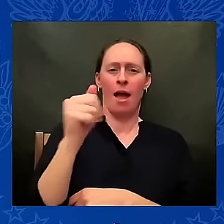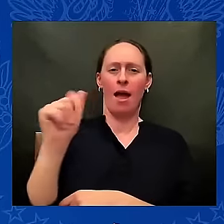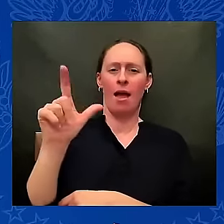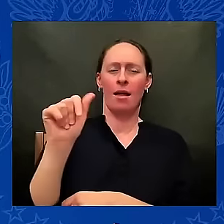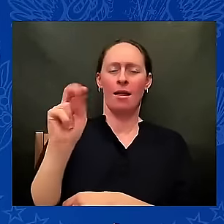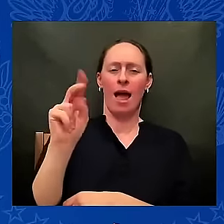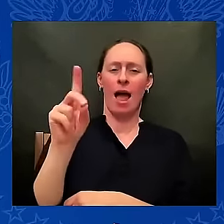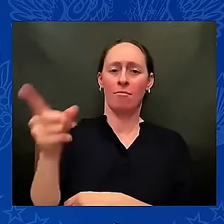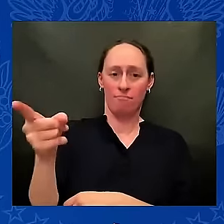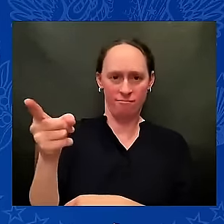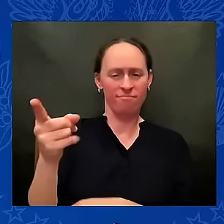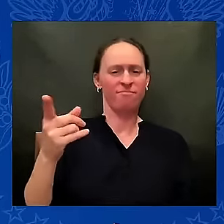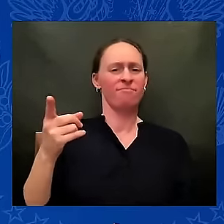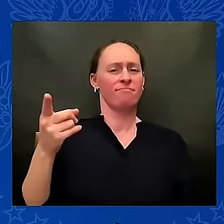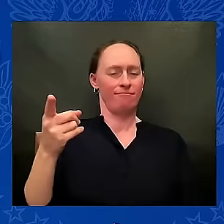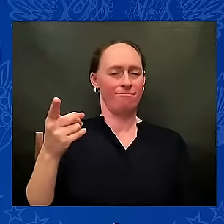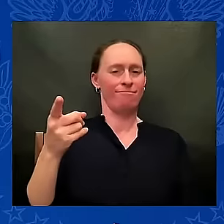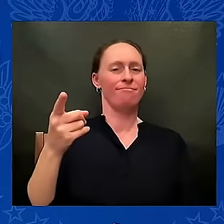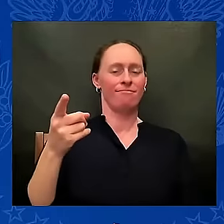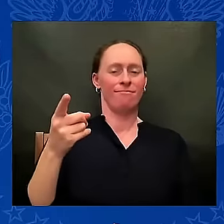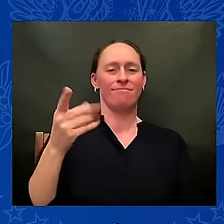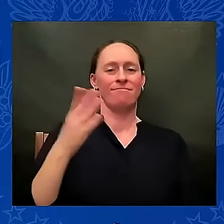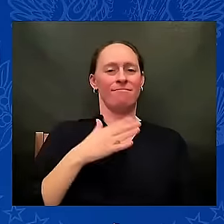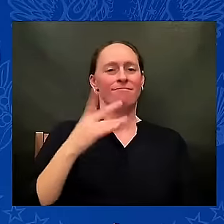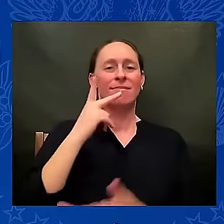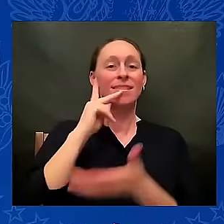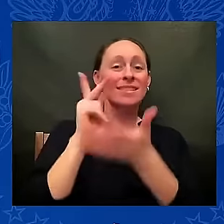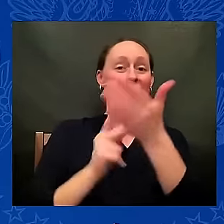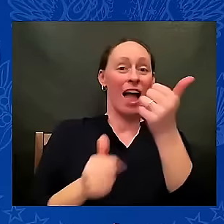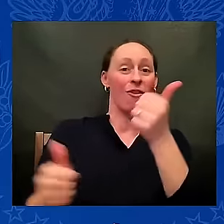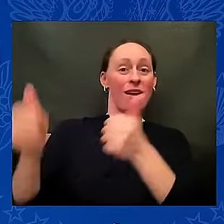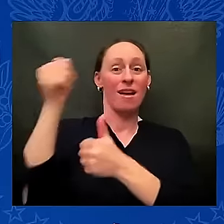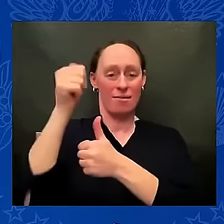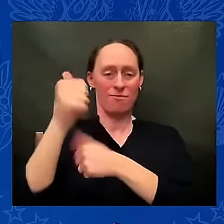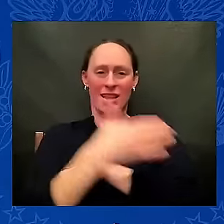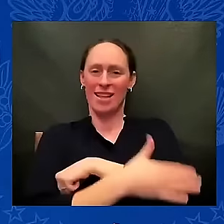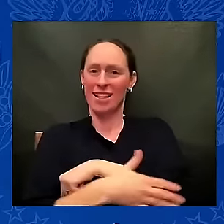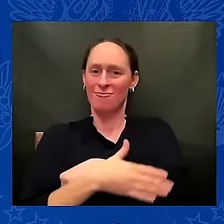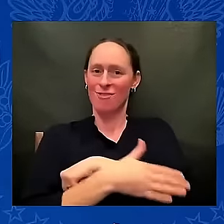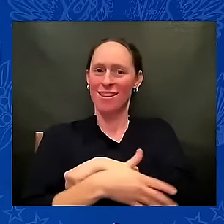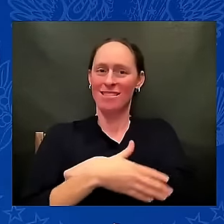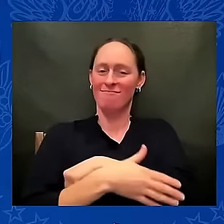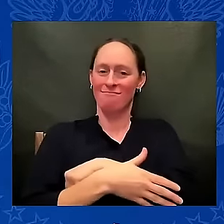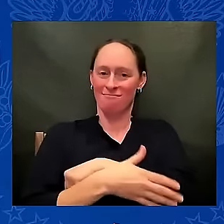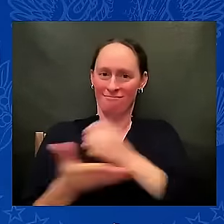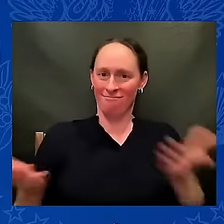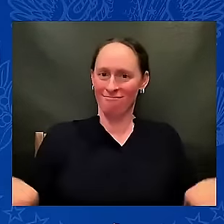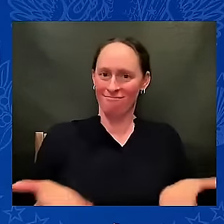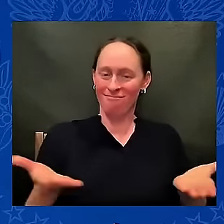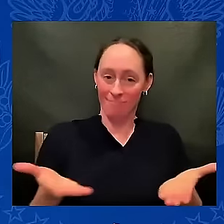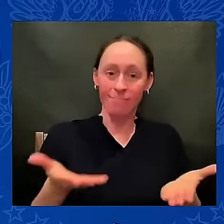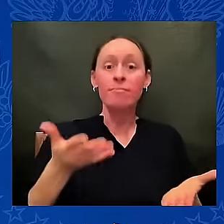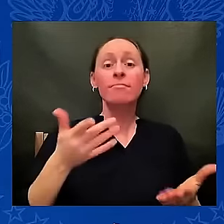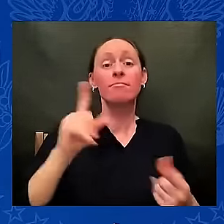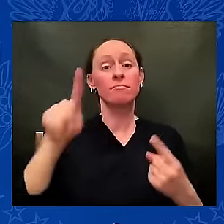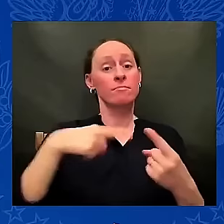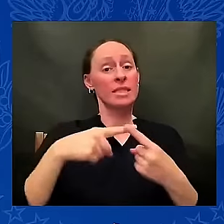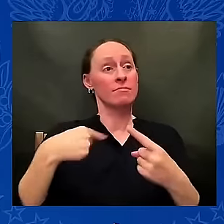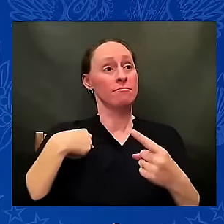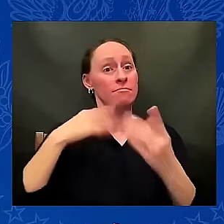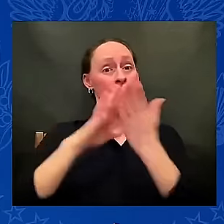I made a commitment when I became president that have an administration that looked like America. Except you're